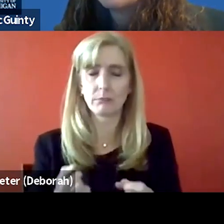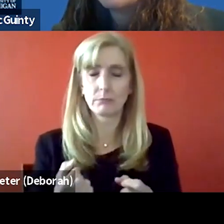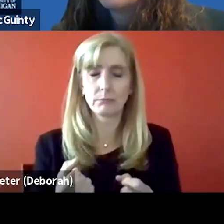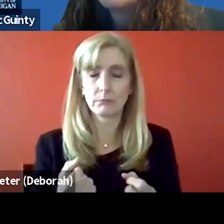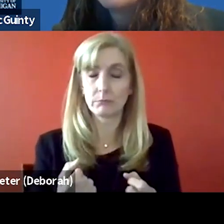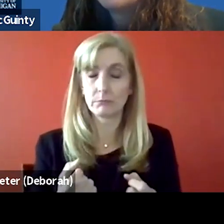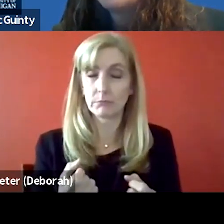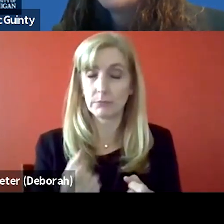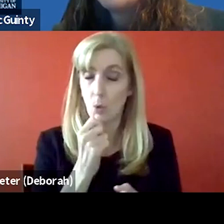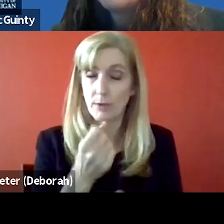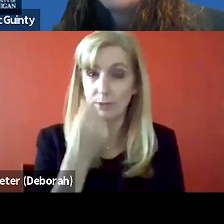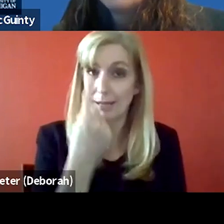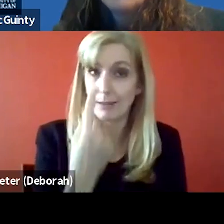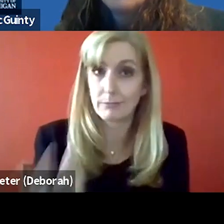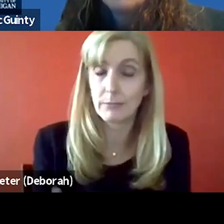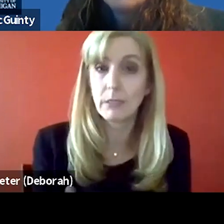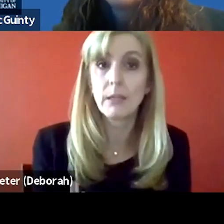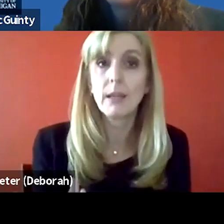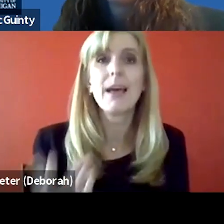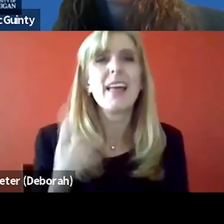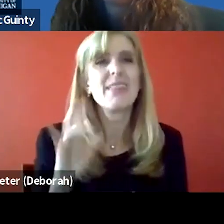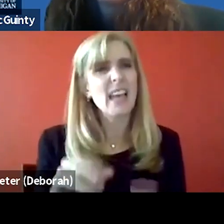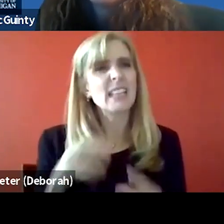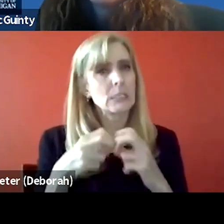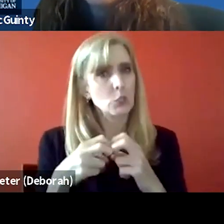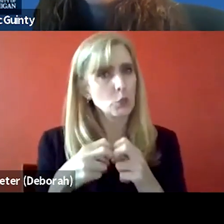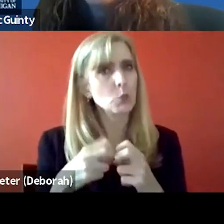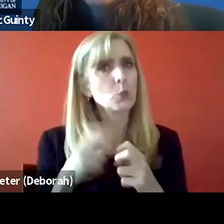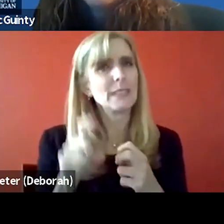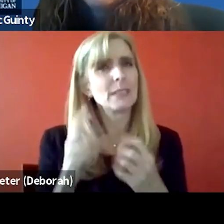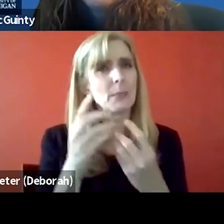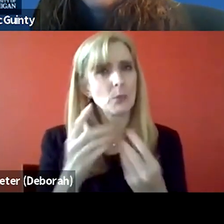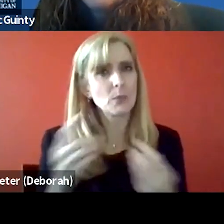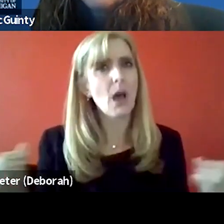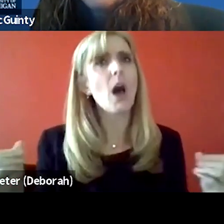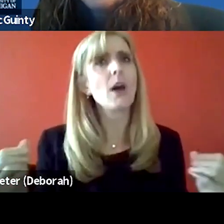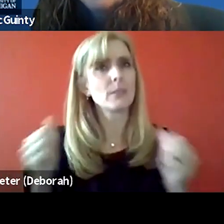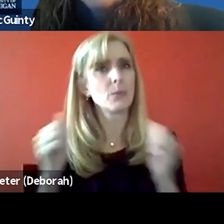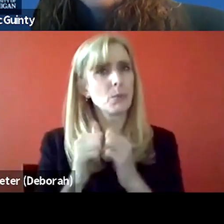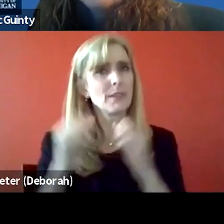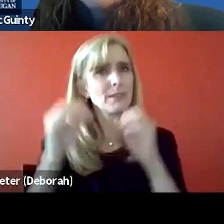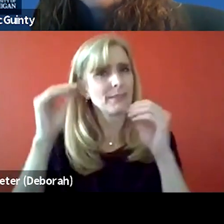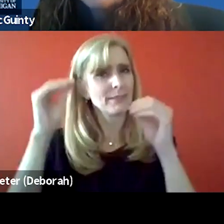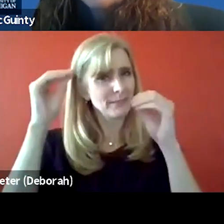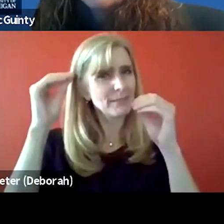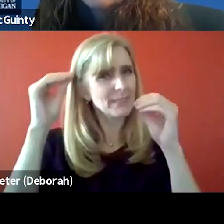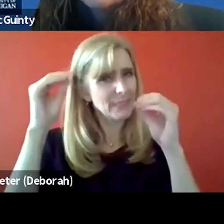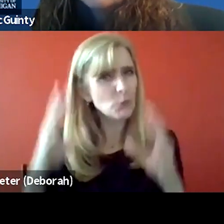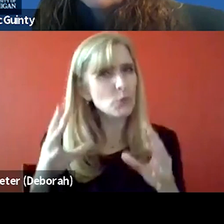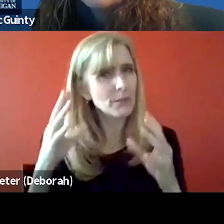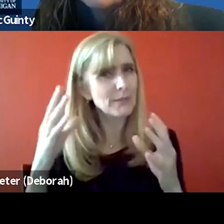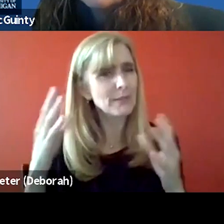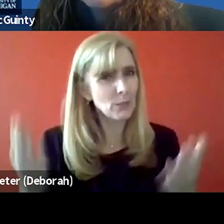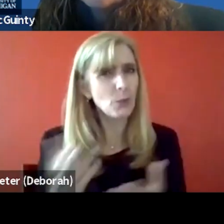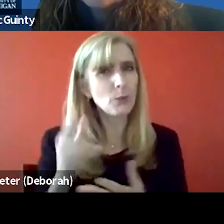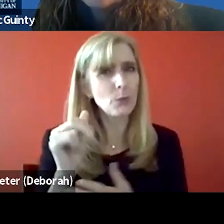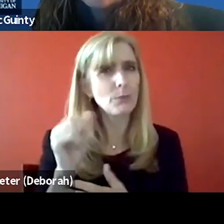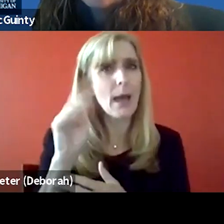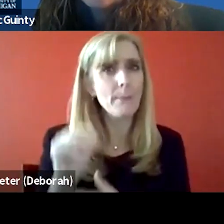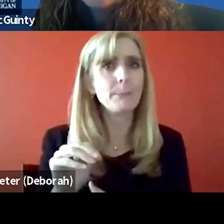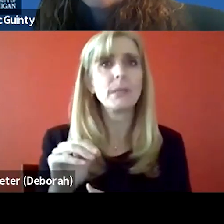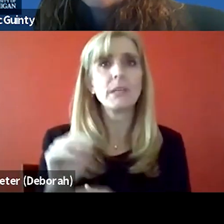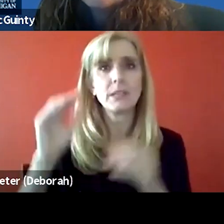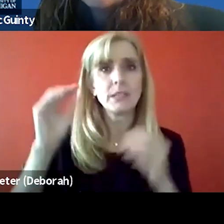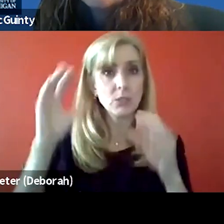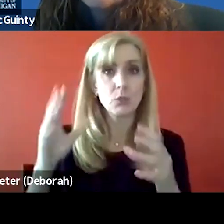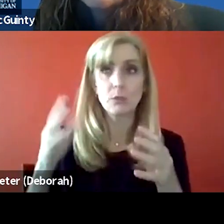that that is an issue that definitely needs to be resolved within the faculty at U of M, of just even teachers being